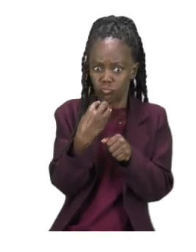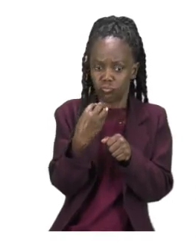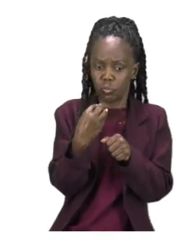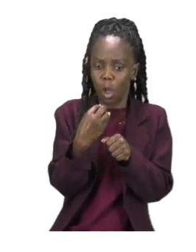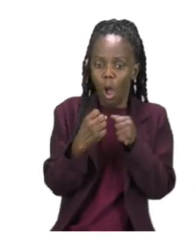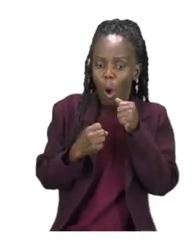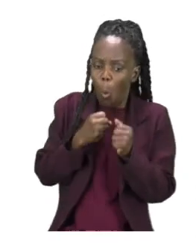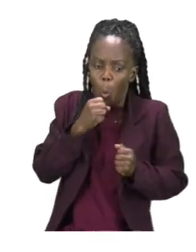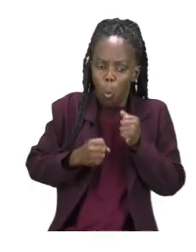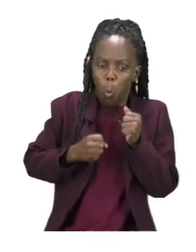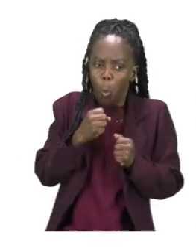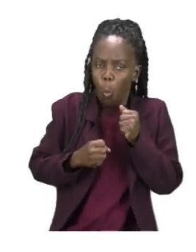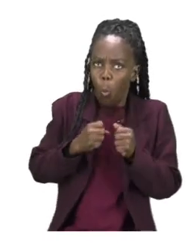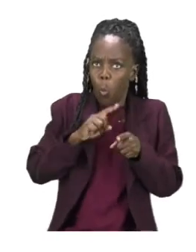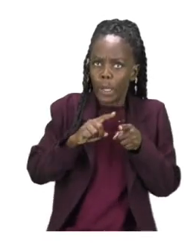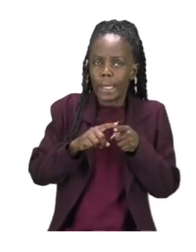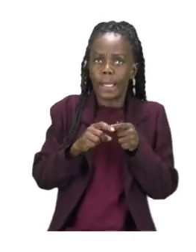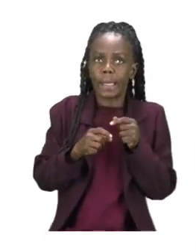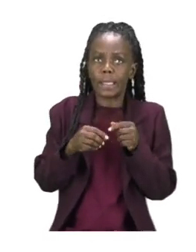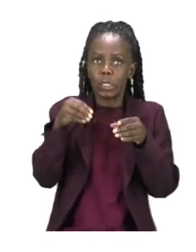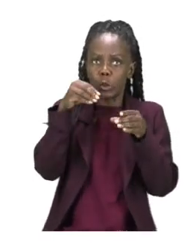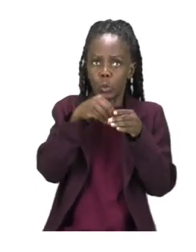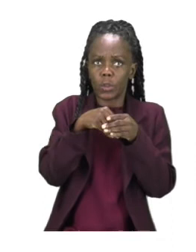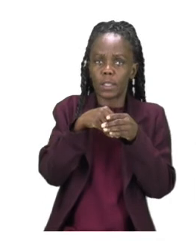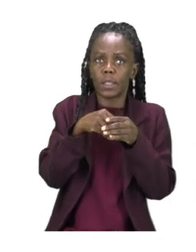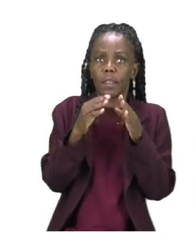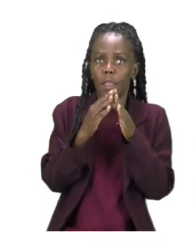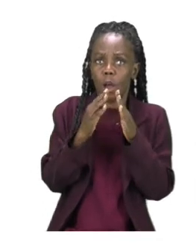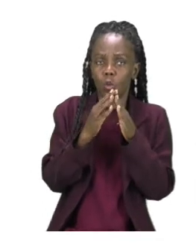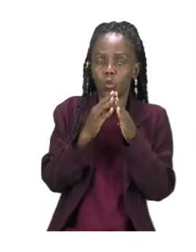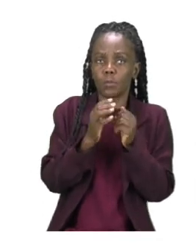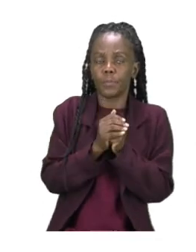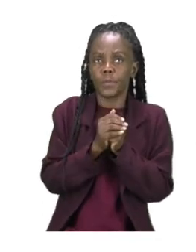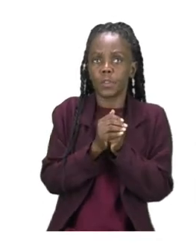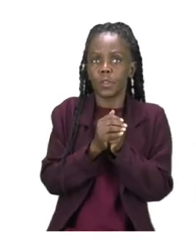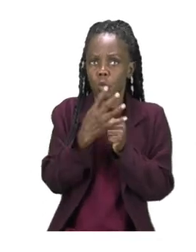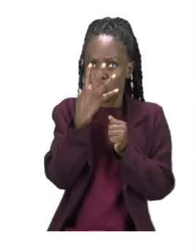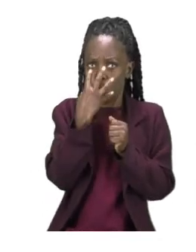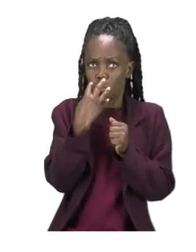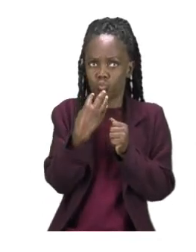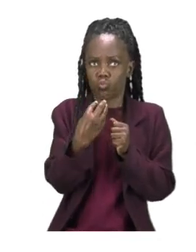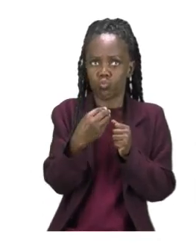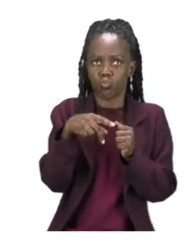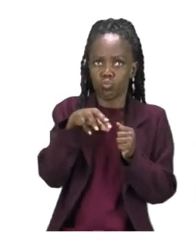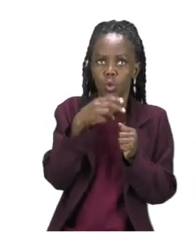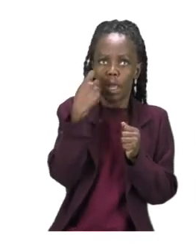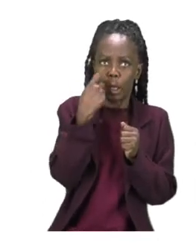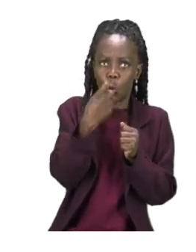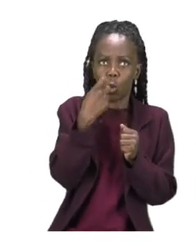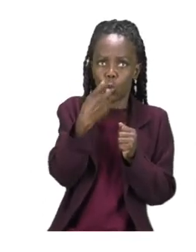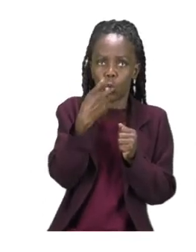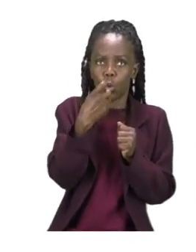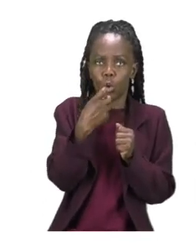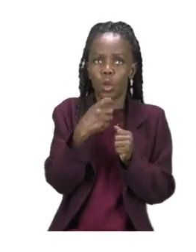Little pig, let me in. The pig was so